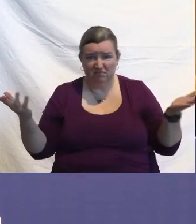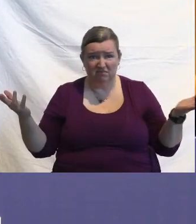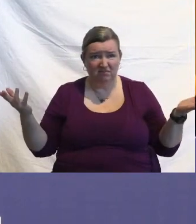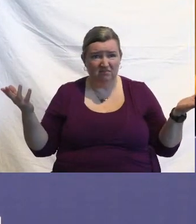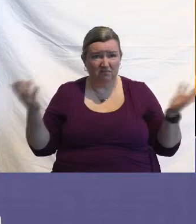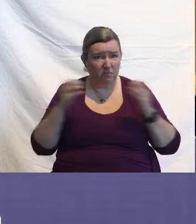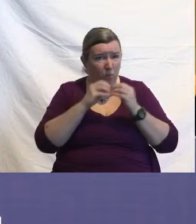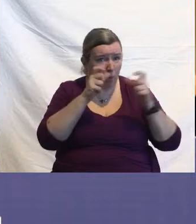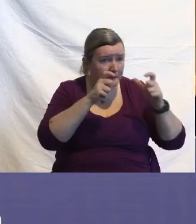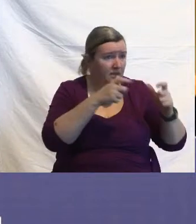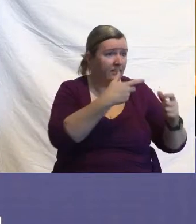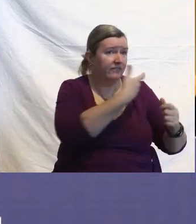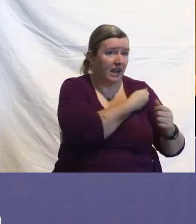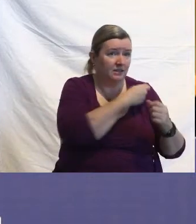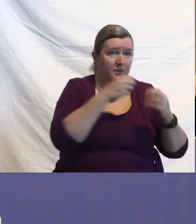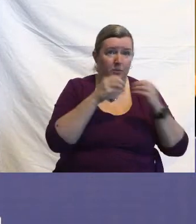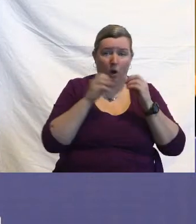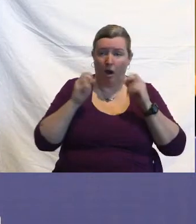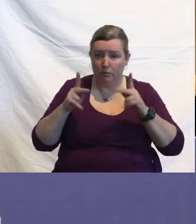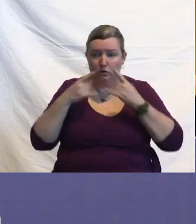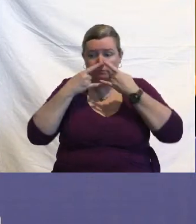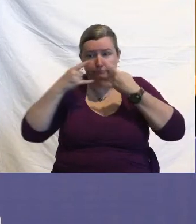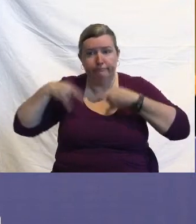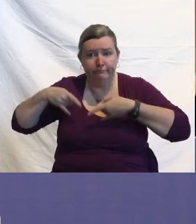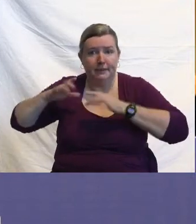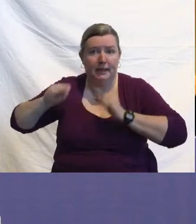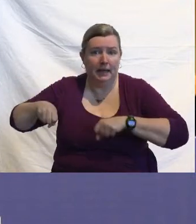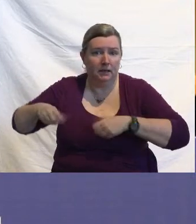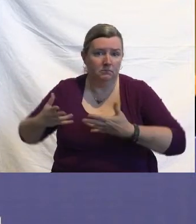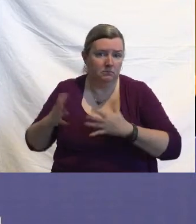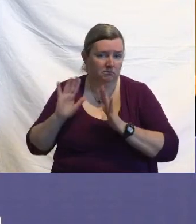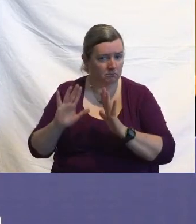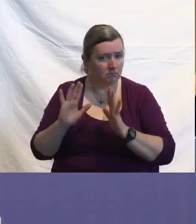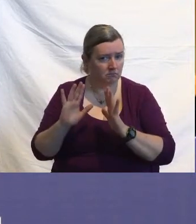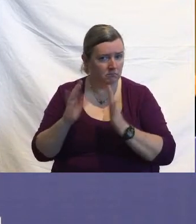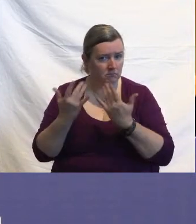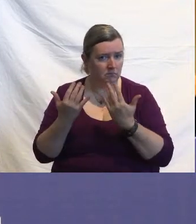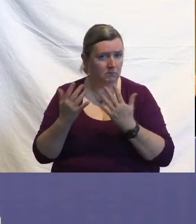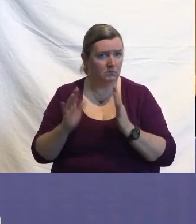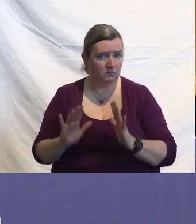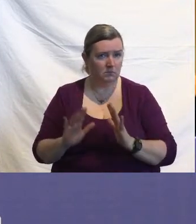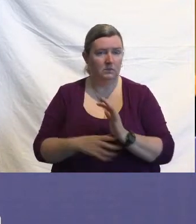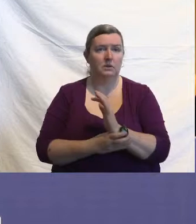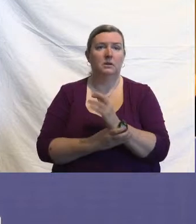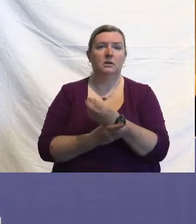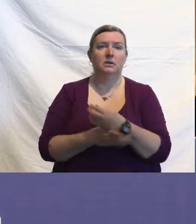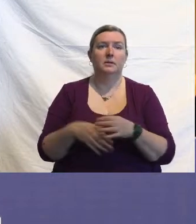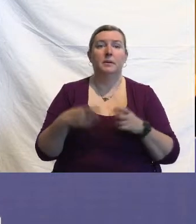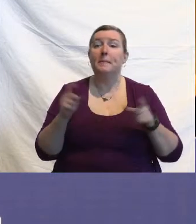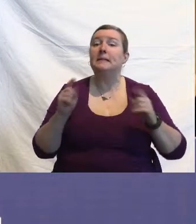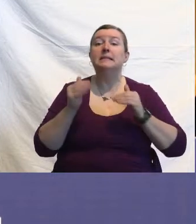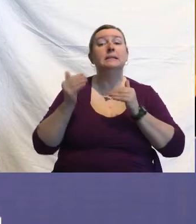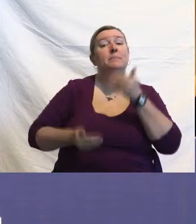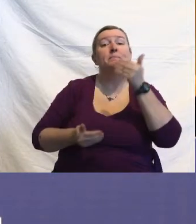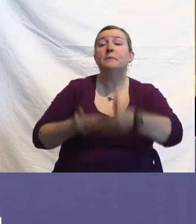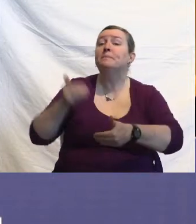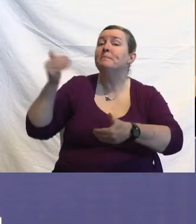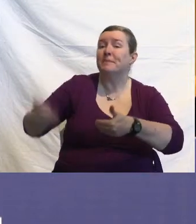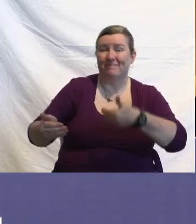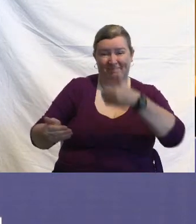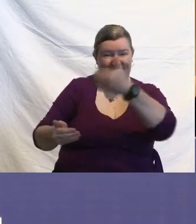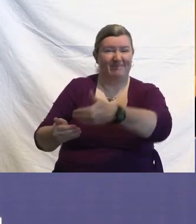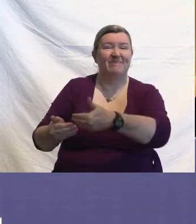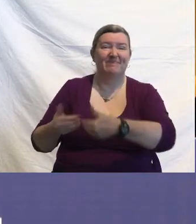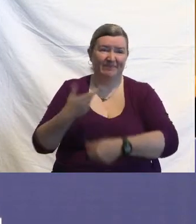about Europe as part of this. Certainly, this is a big step in the right direction. So that's very